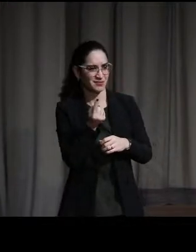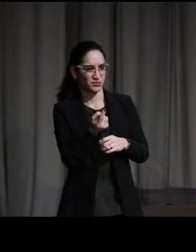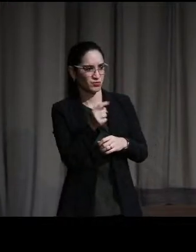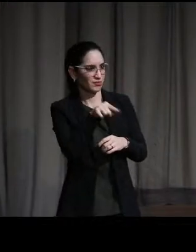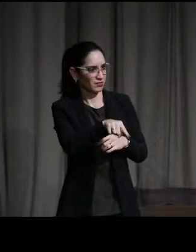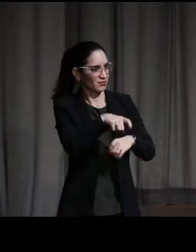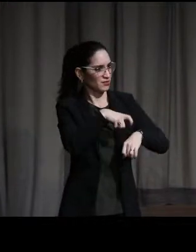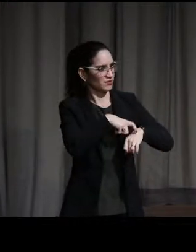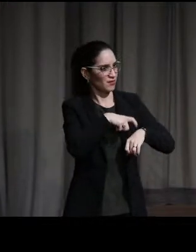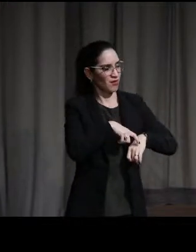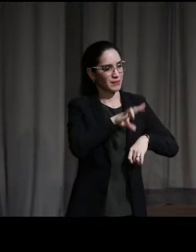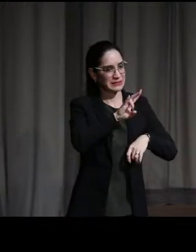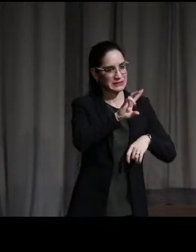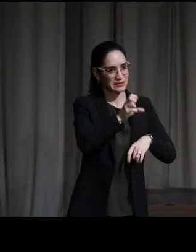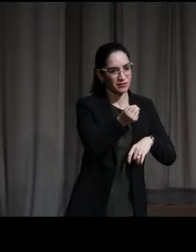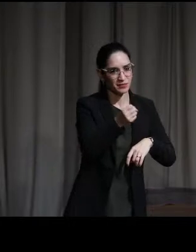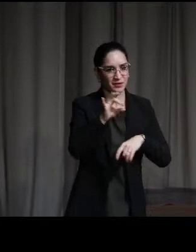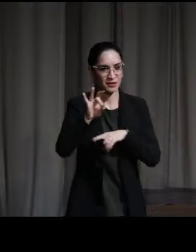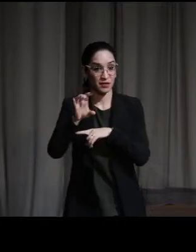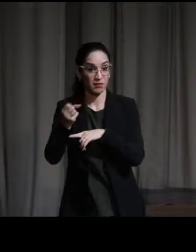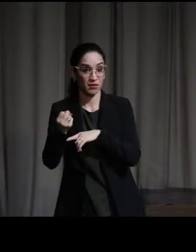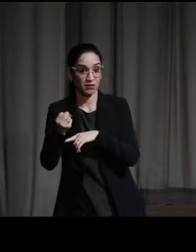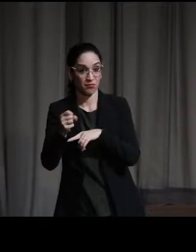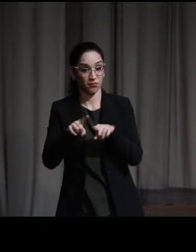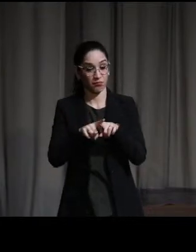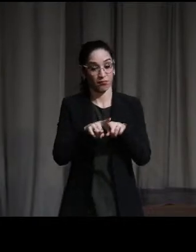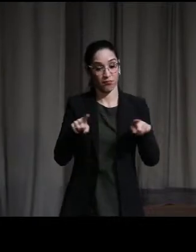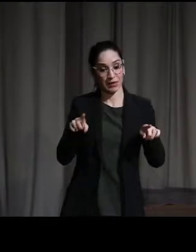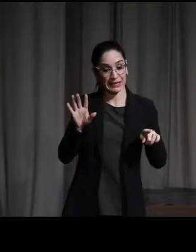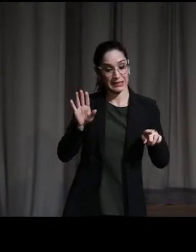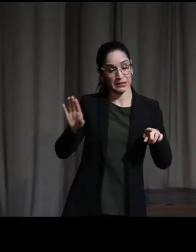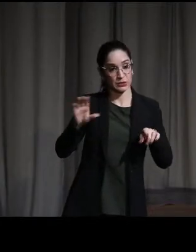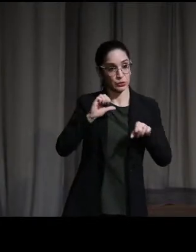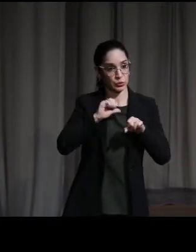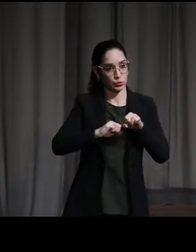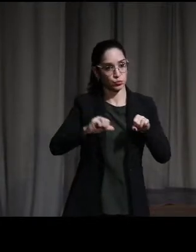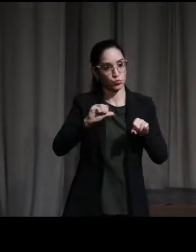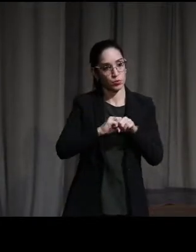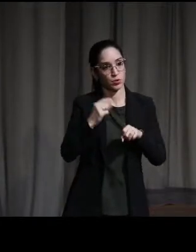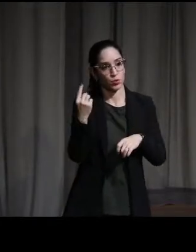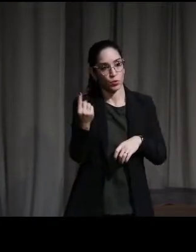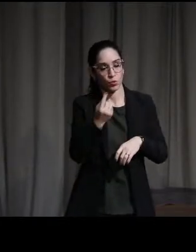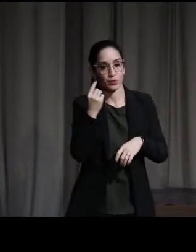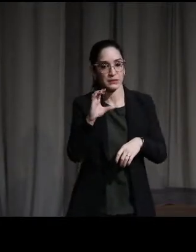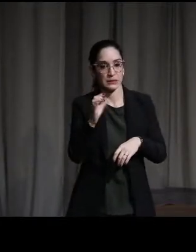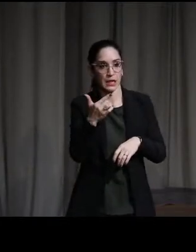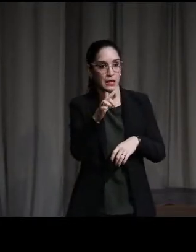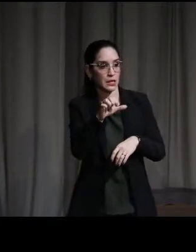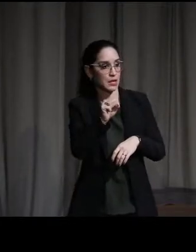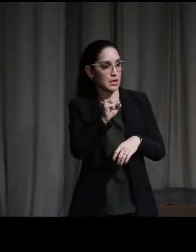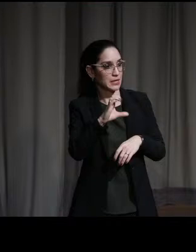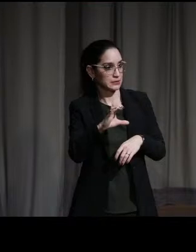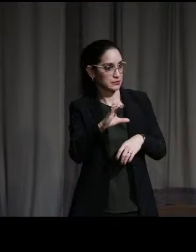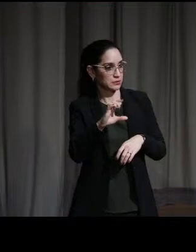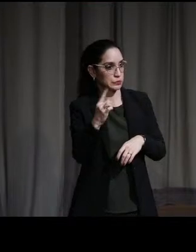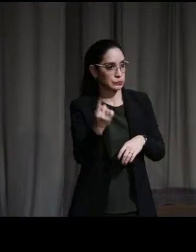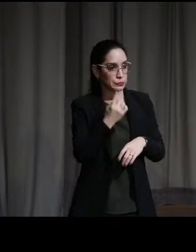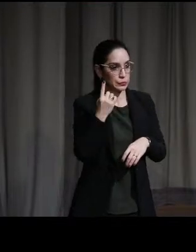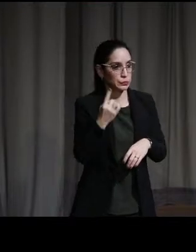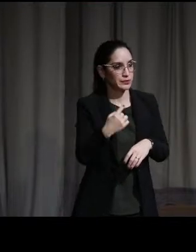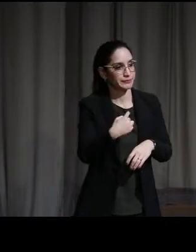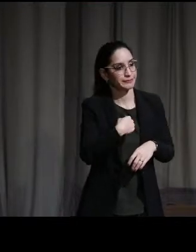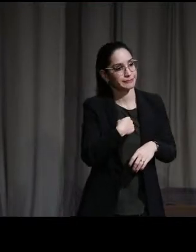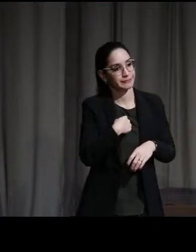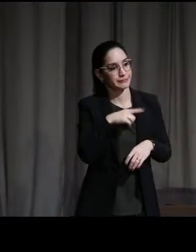but his work has always been classic in that respect. I